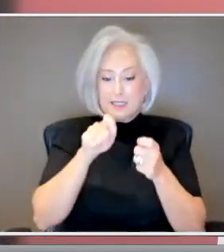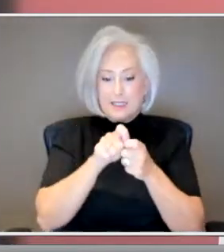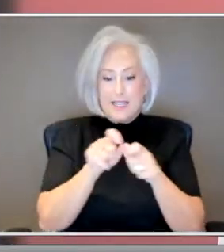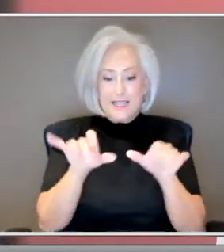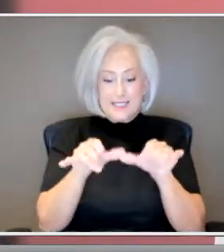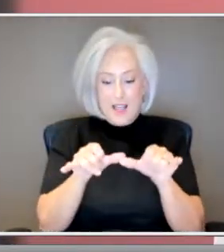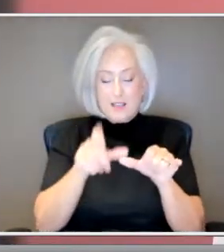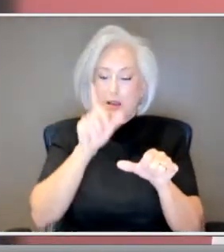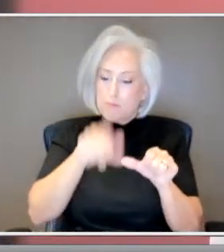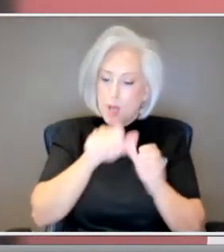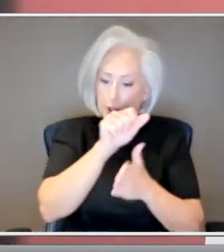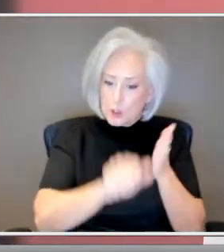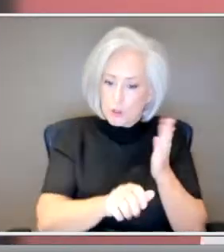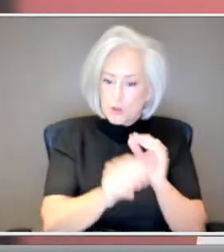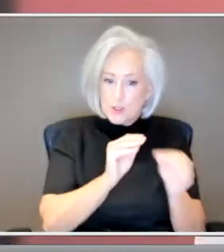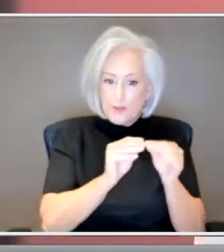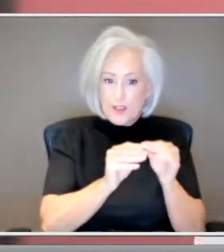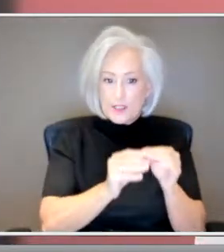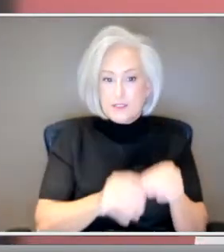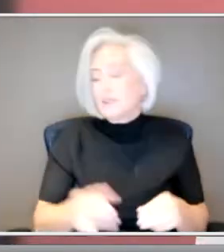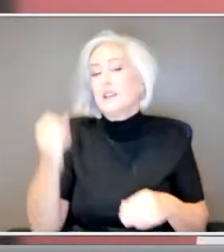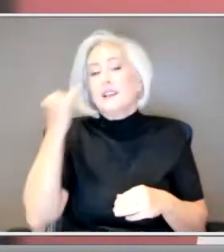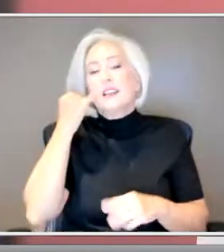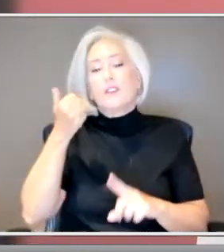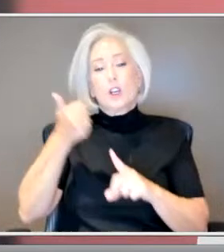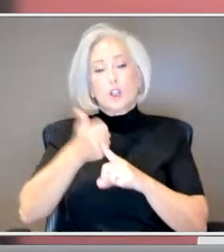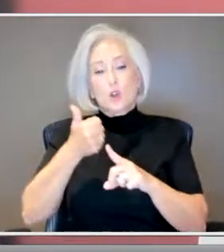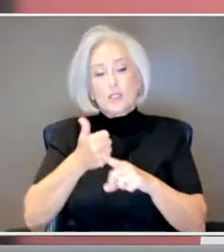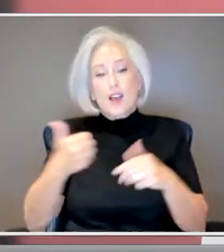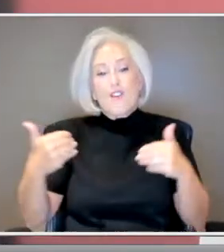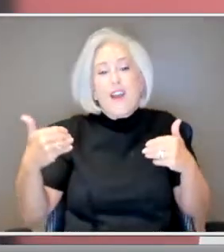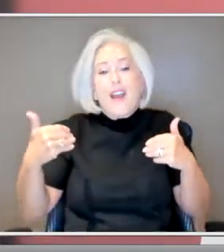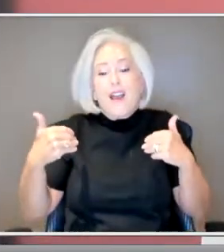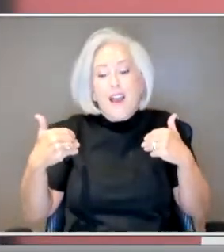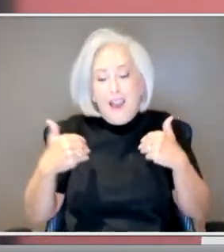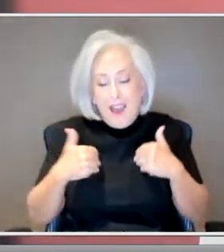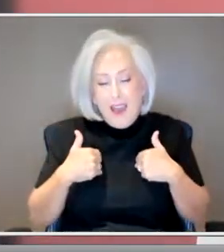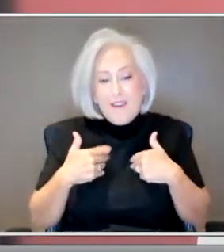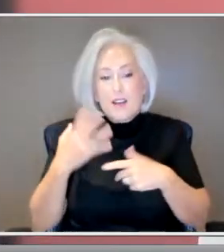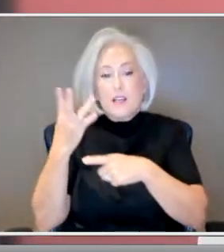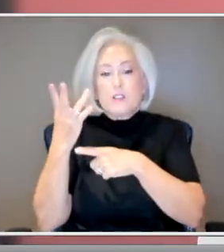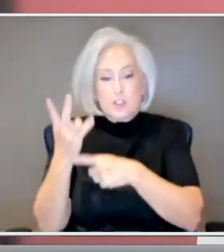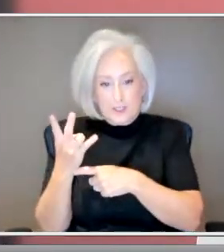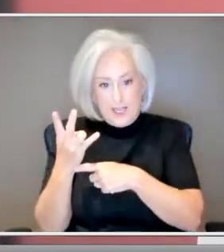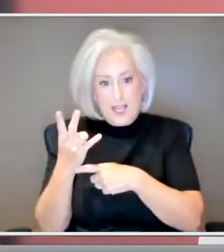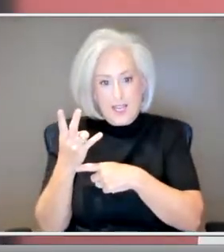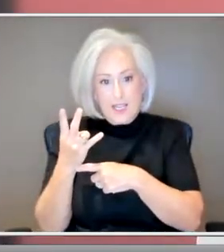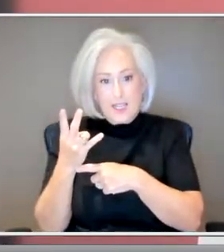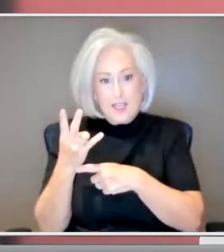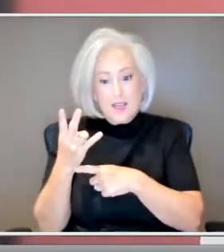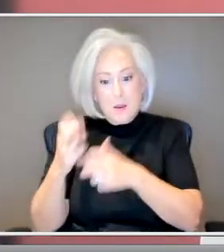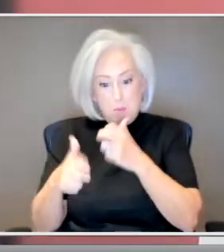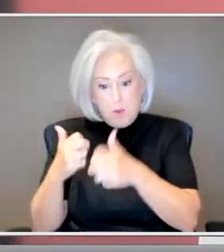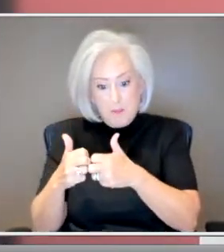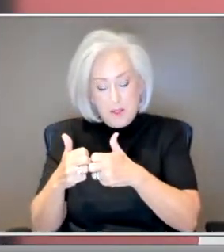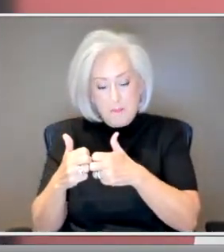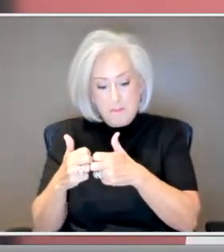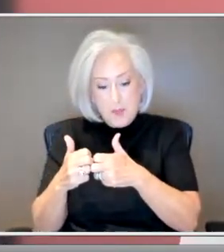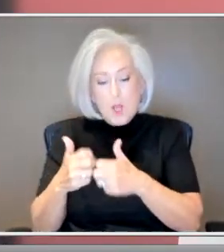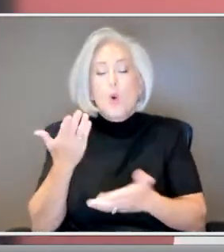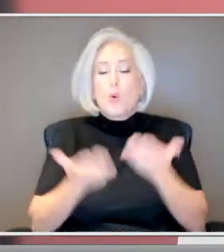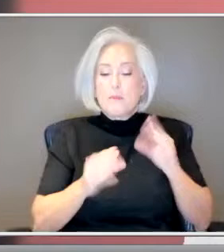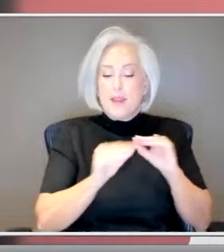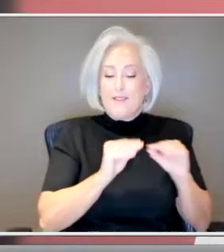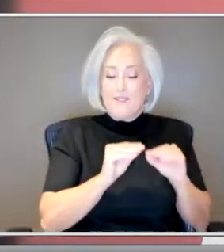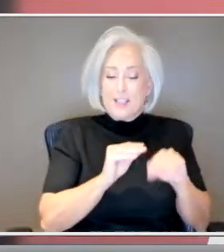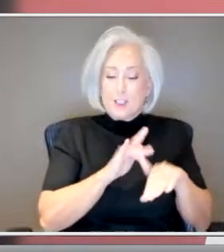a known genetic defect that predisposes you to bigger problems, we might fix it earlier, and we have different thresholds for those. So